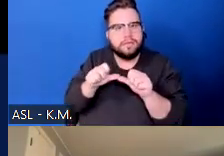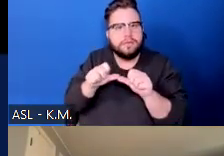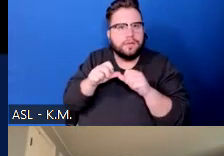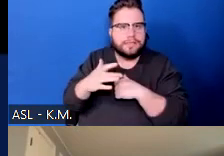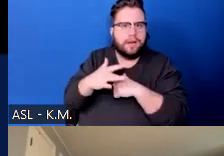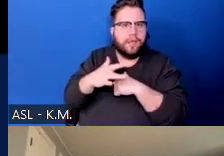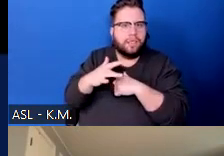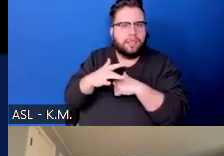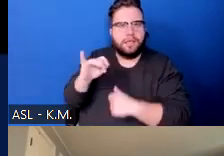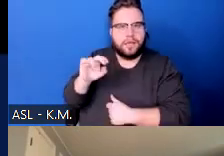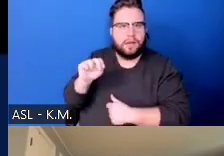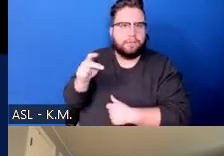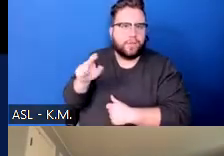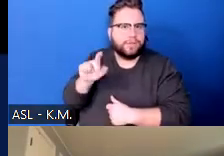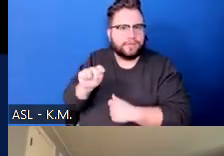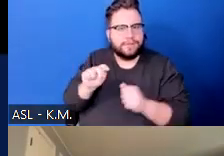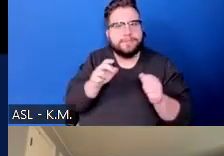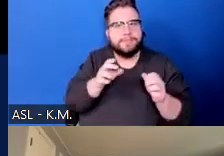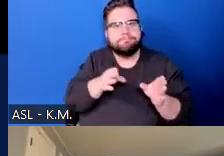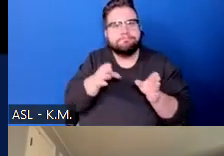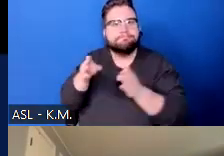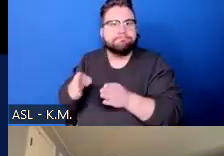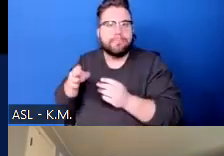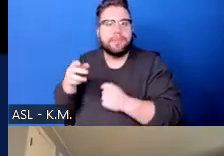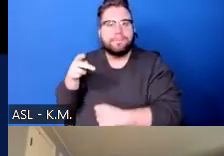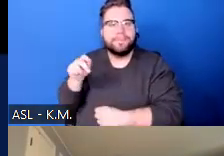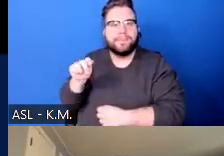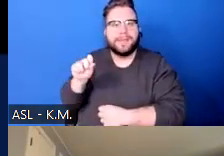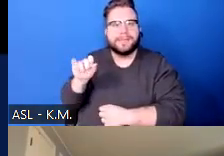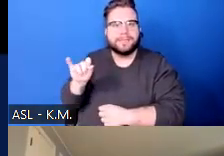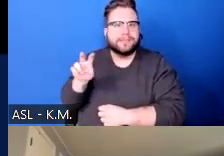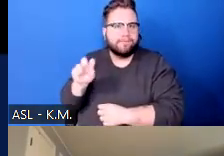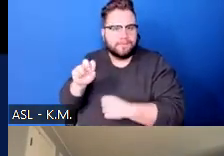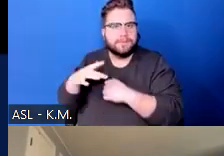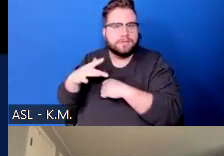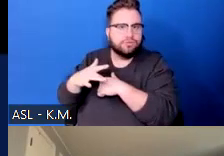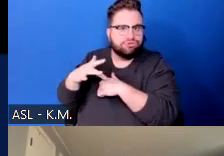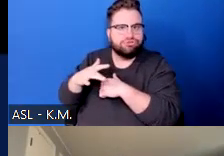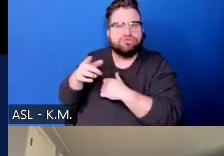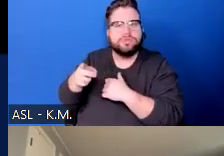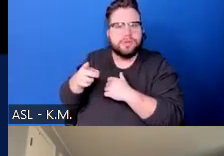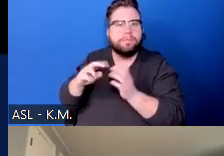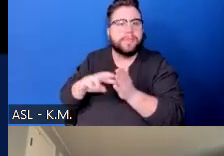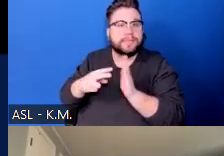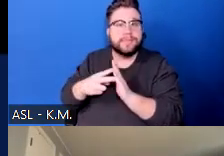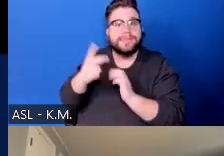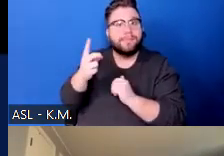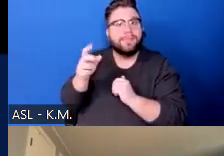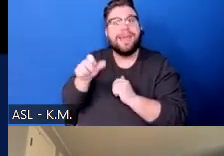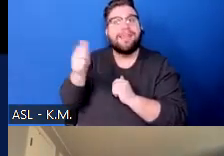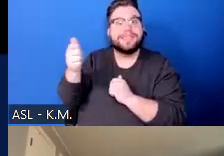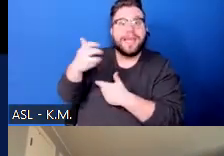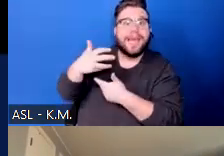side, there's also passive touch. So that involves something else coming to touch me. So that